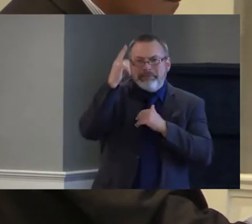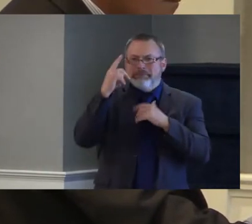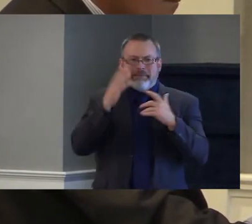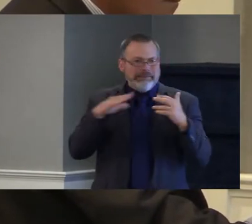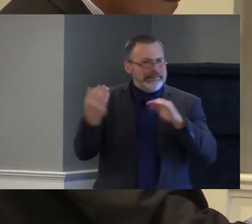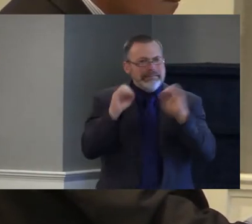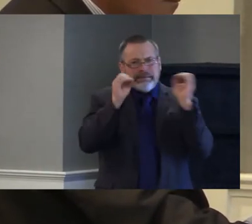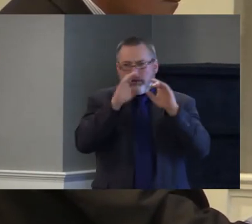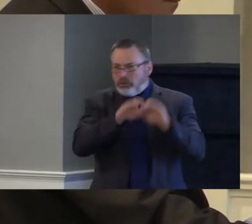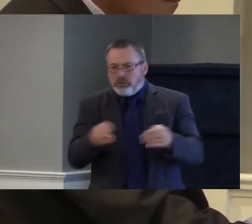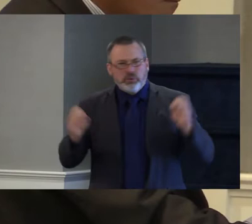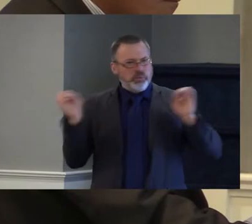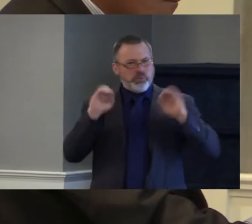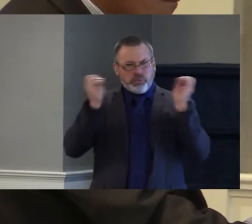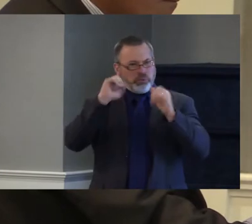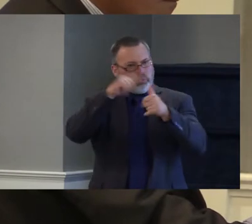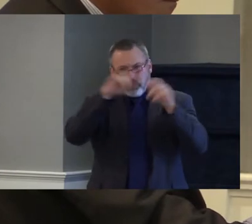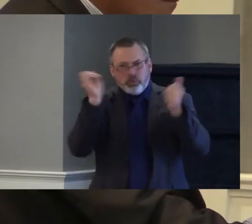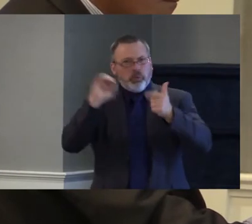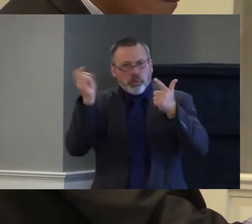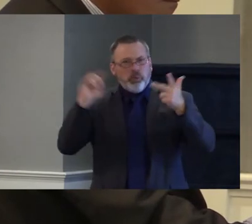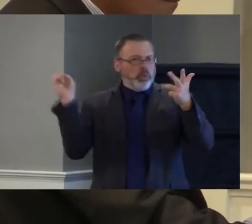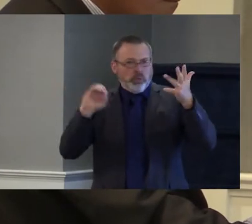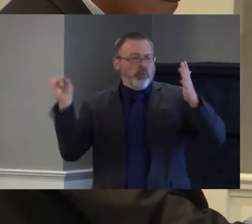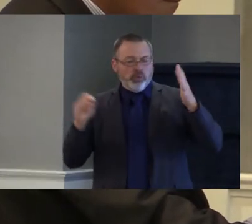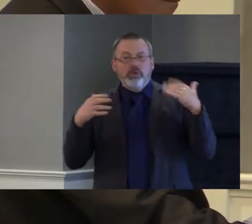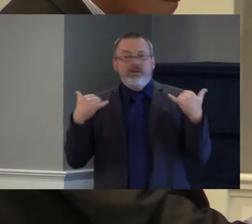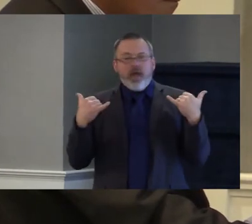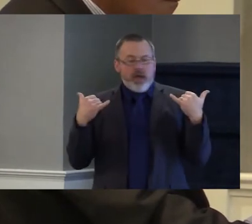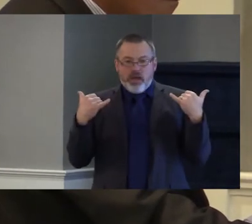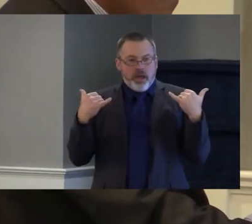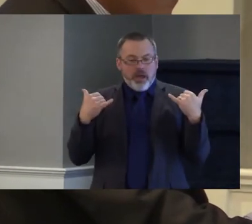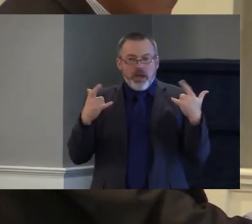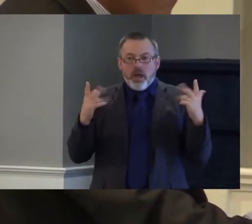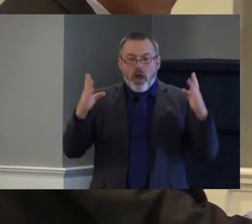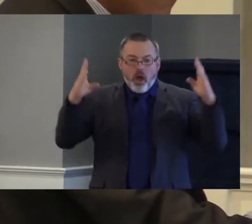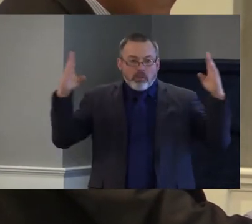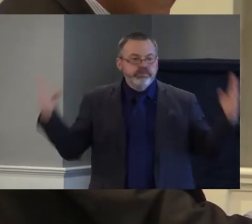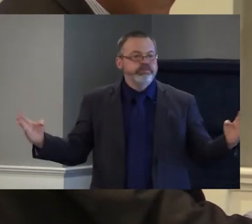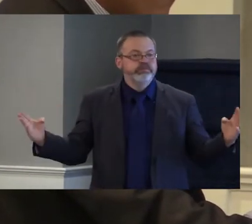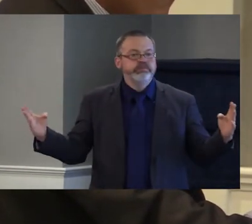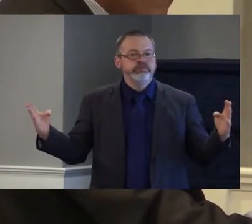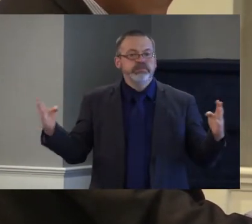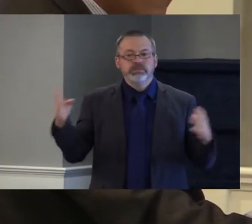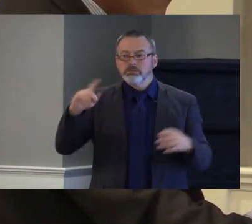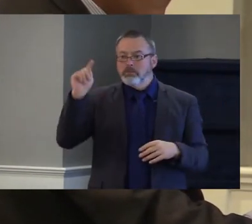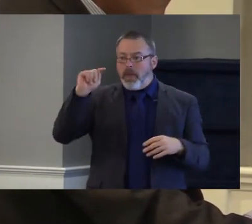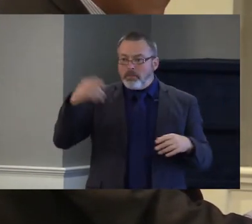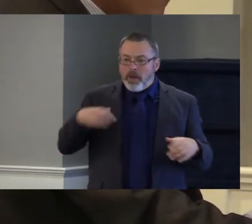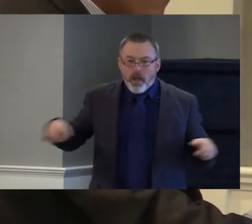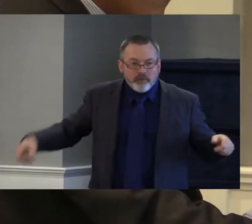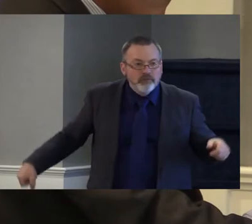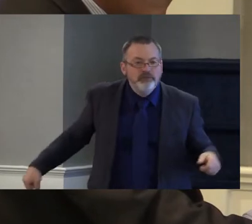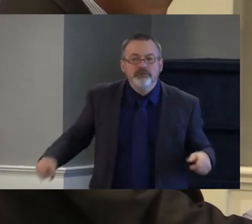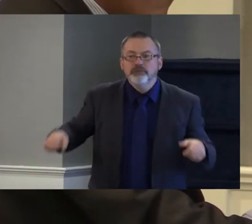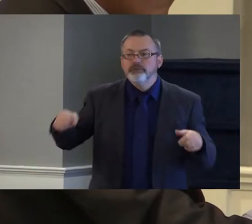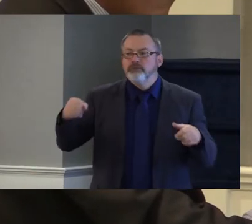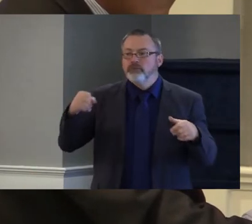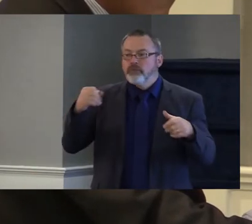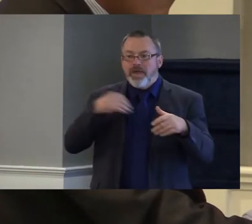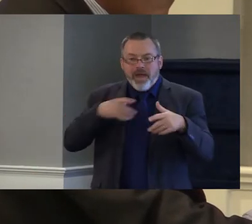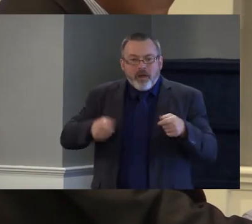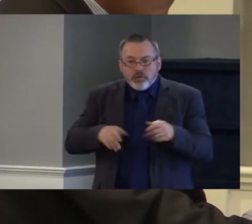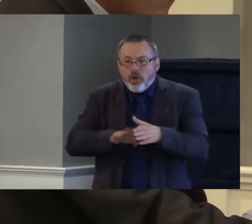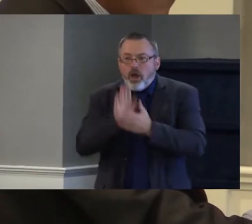that ADAPT protested for in 1978. Public accommodations became accessible too. Beyond the